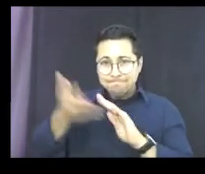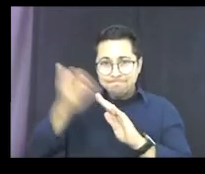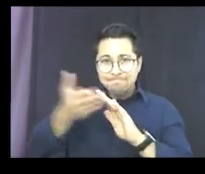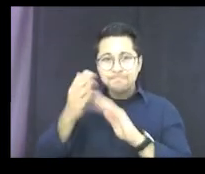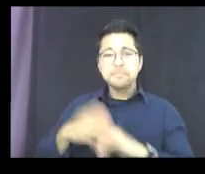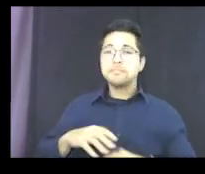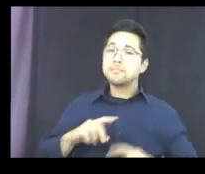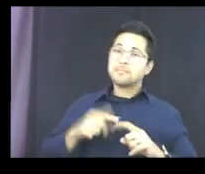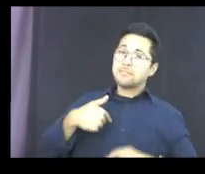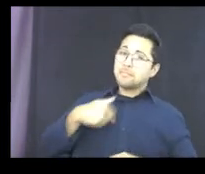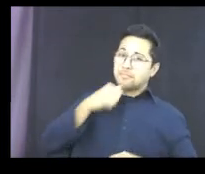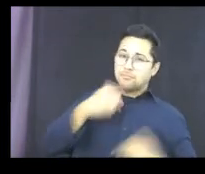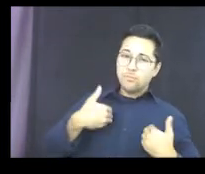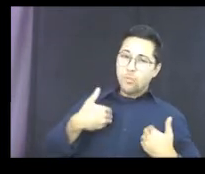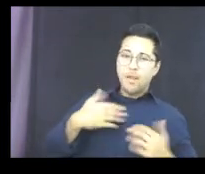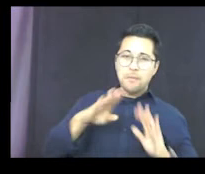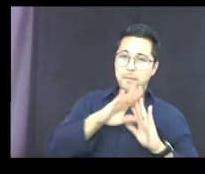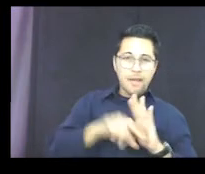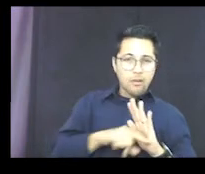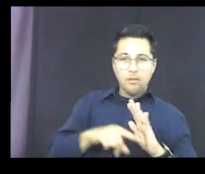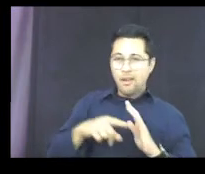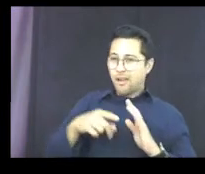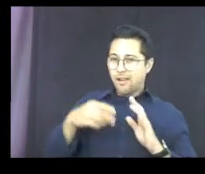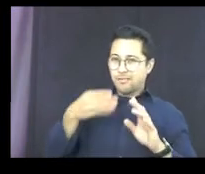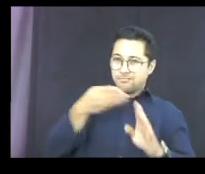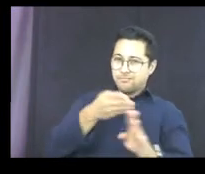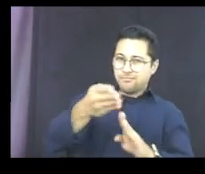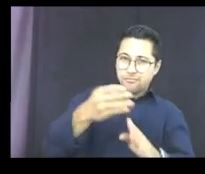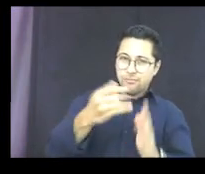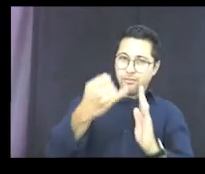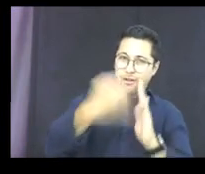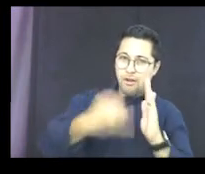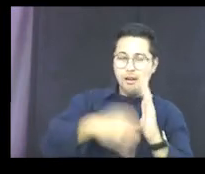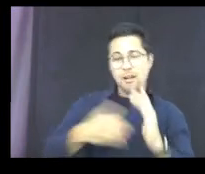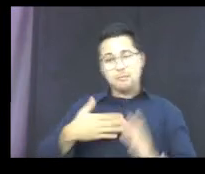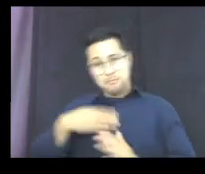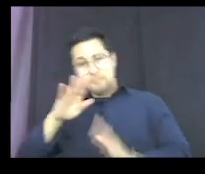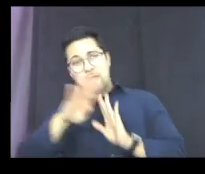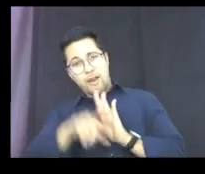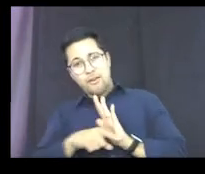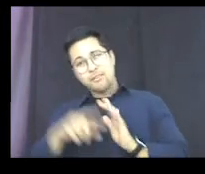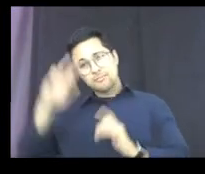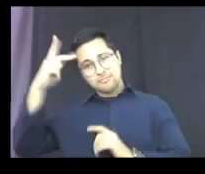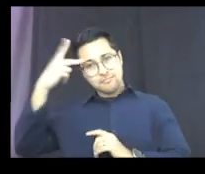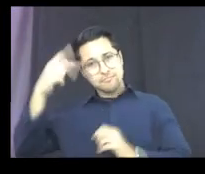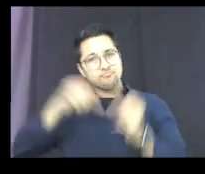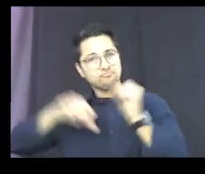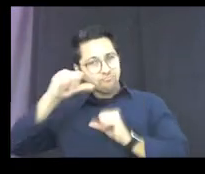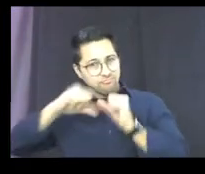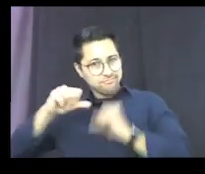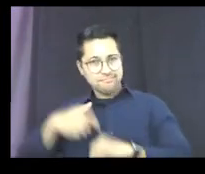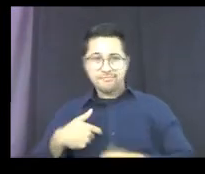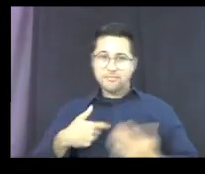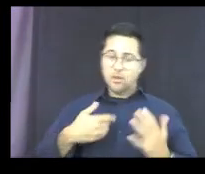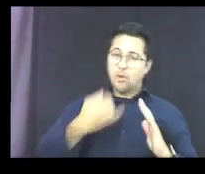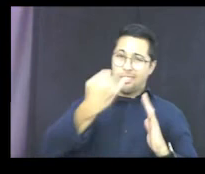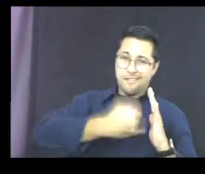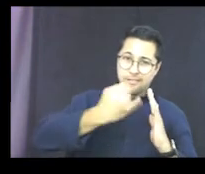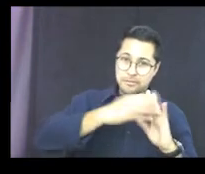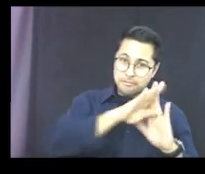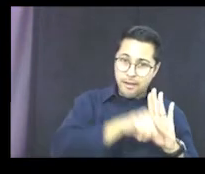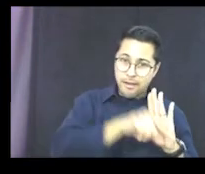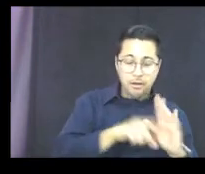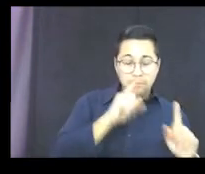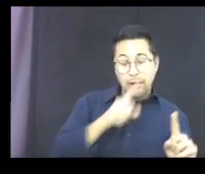I don't have a background in the arts. My background is political science. So the artistic background